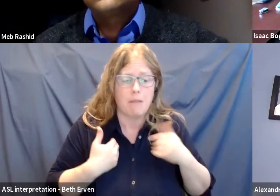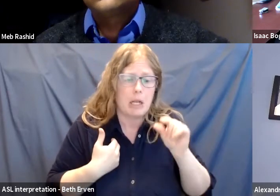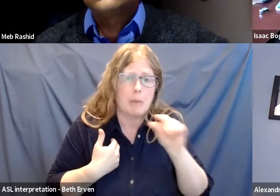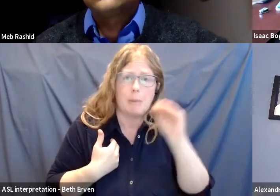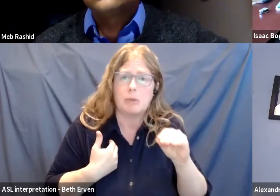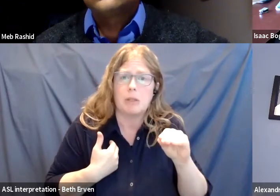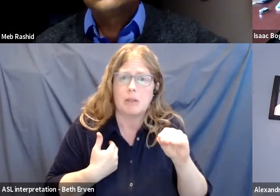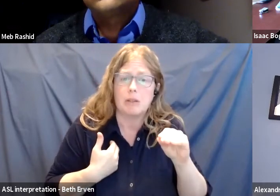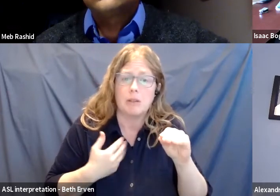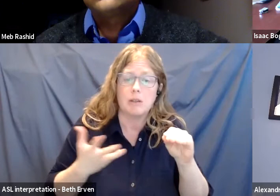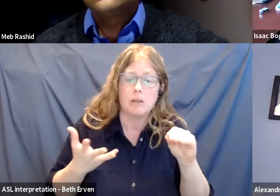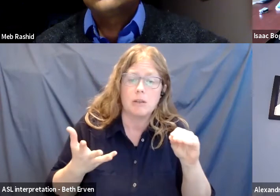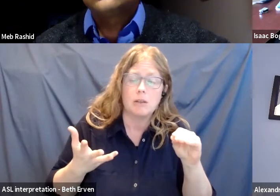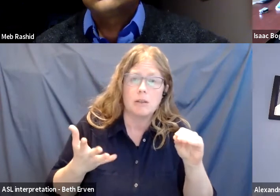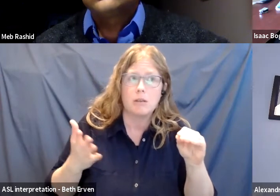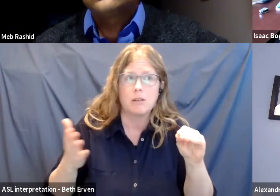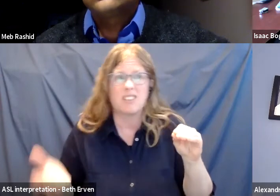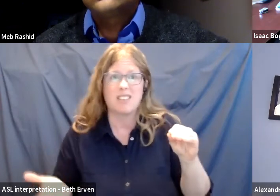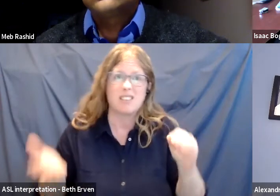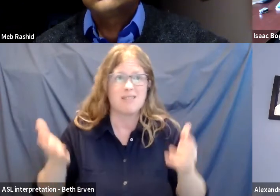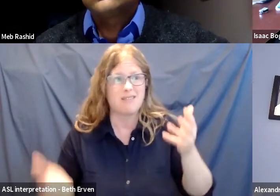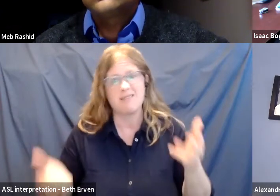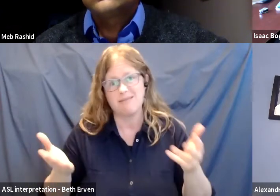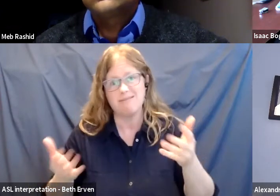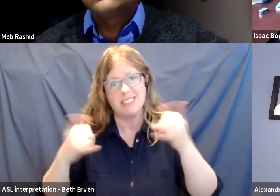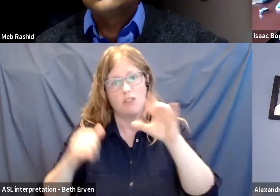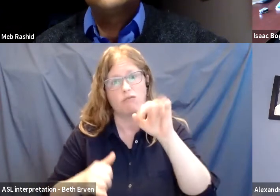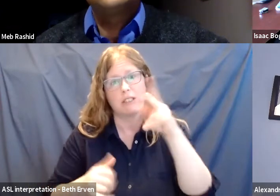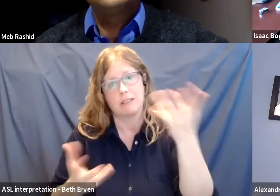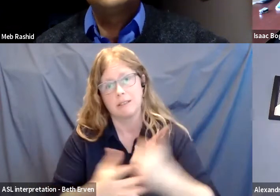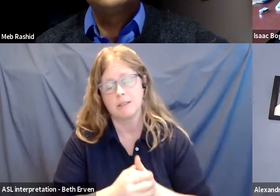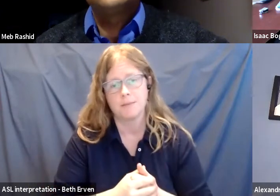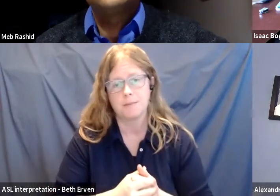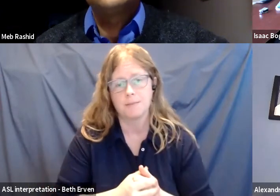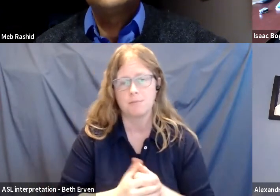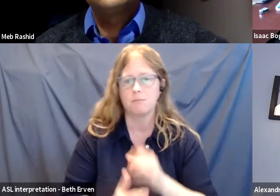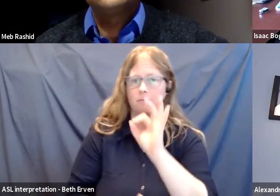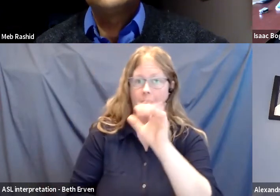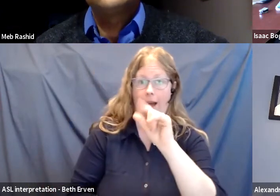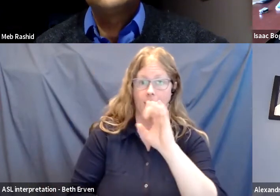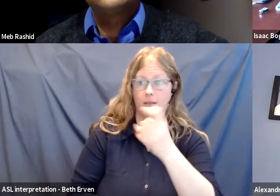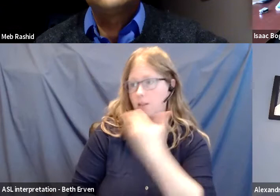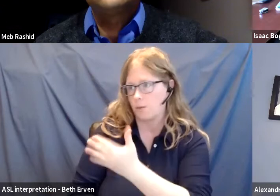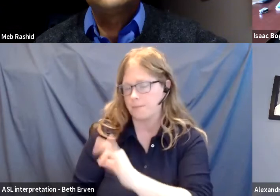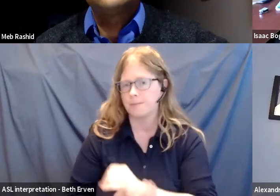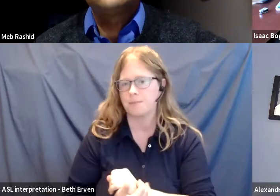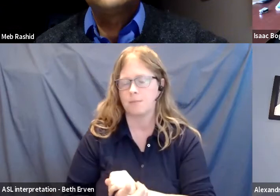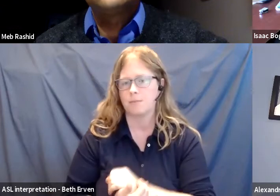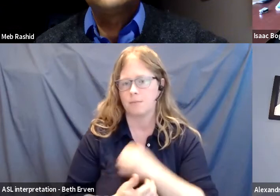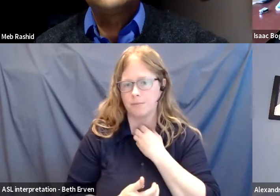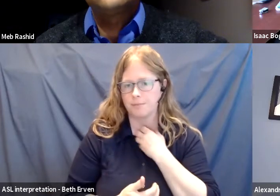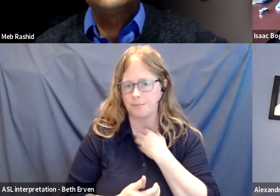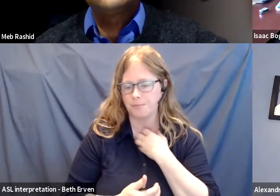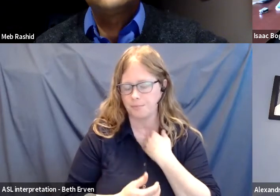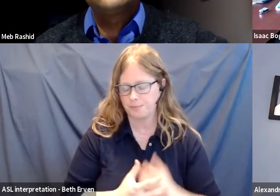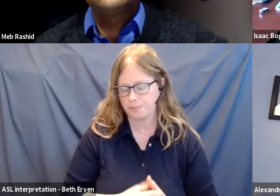than people on the older end of the spectrum, but probably not much higher. Okay, thank you very much. Roya, I trust that answers your